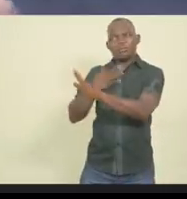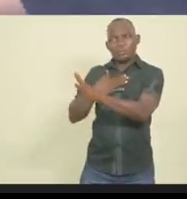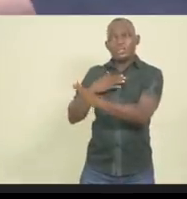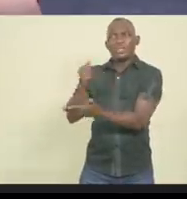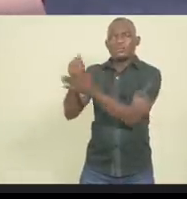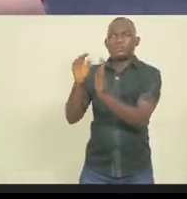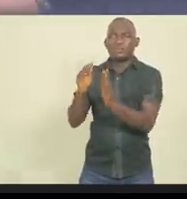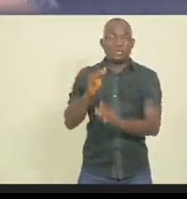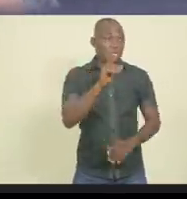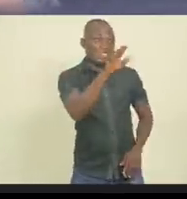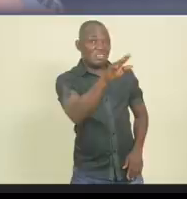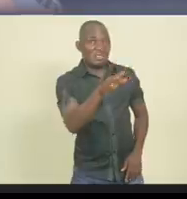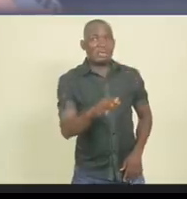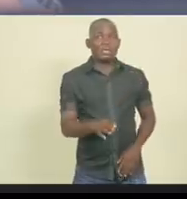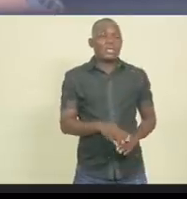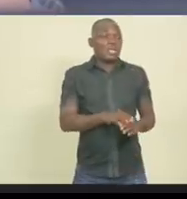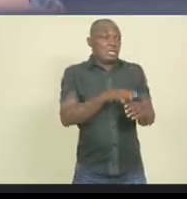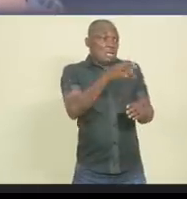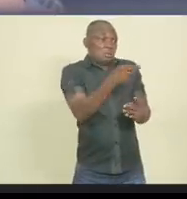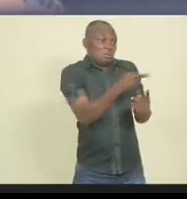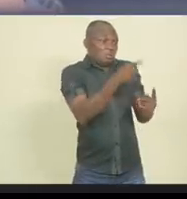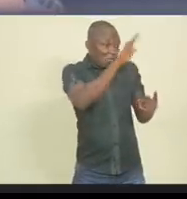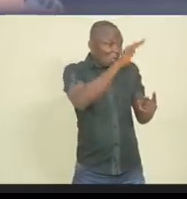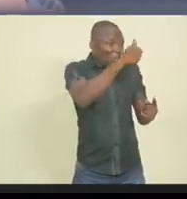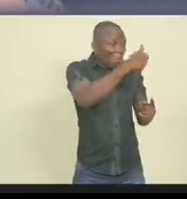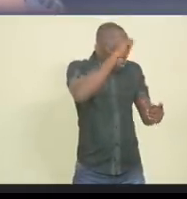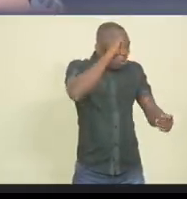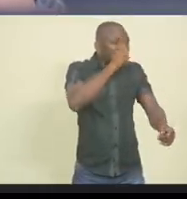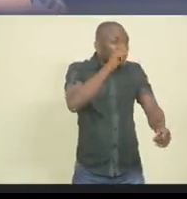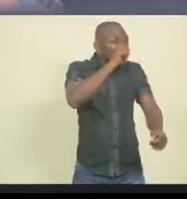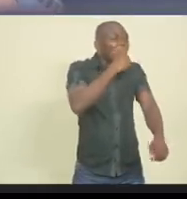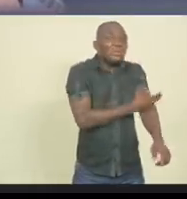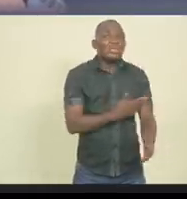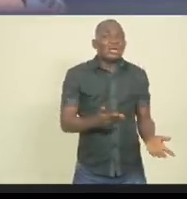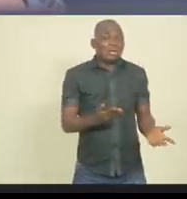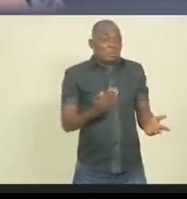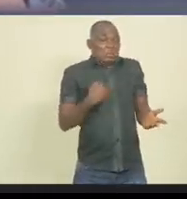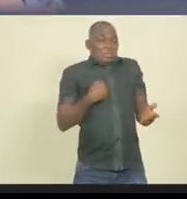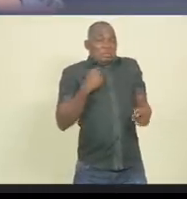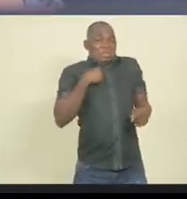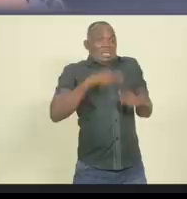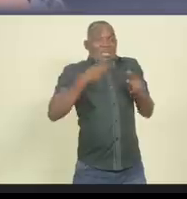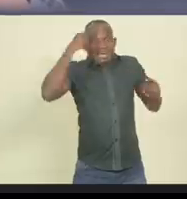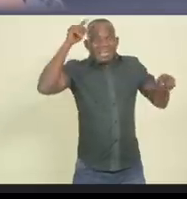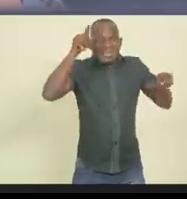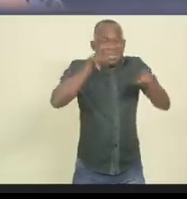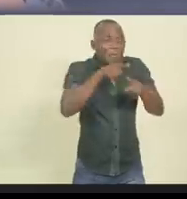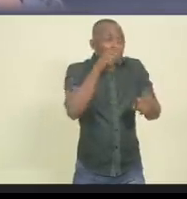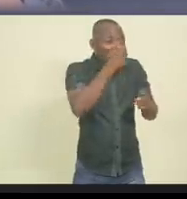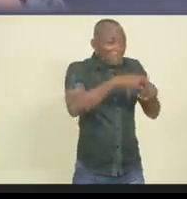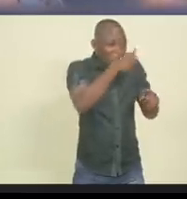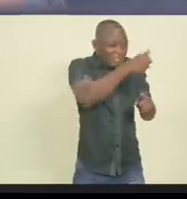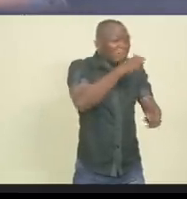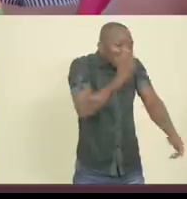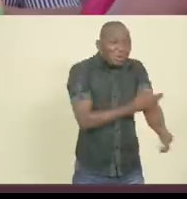please. Listen, it is their child. Right? I may not agree with this entirely, but it's their